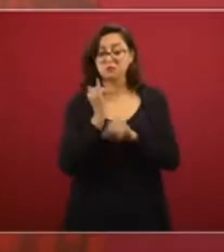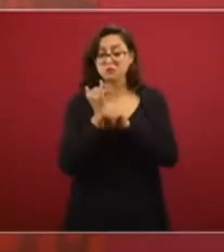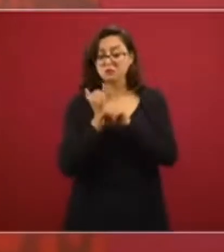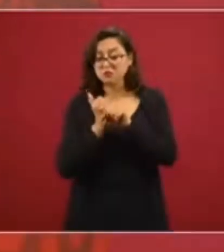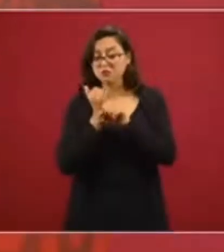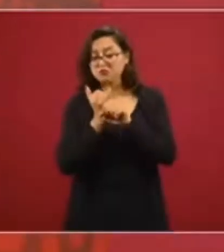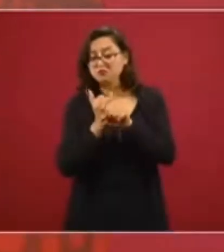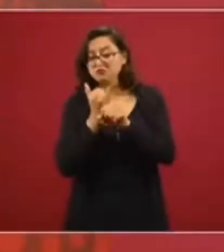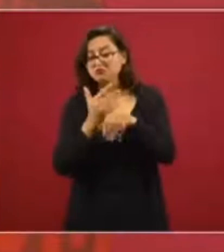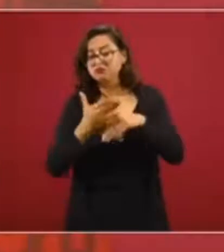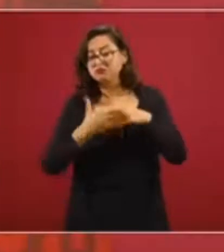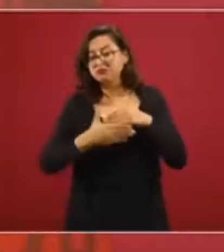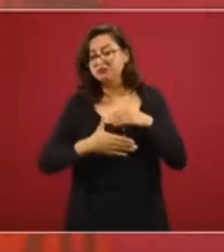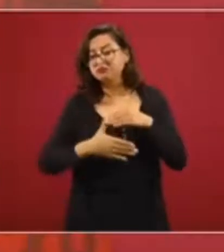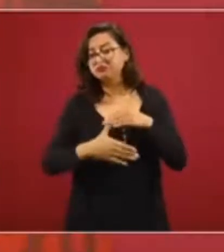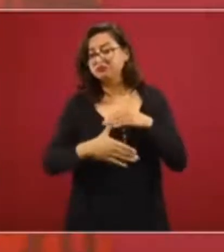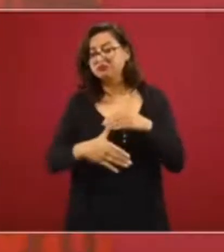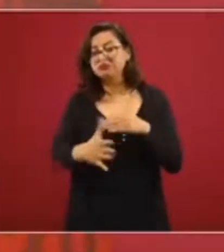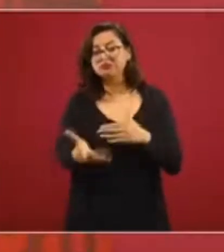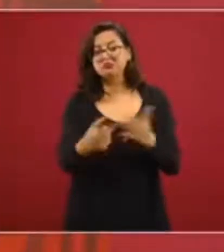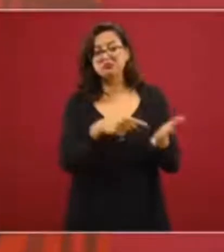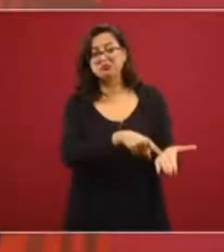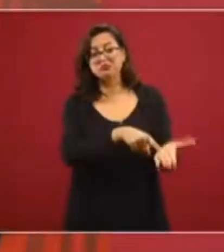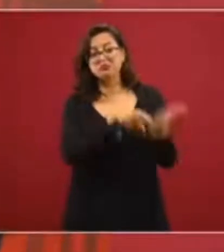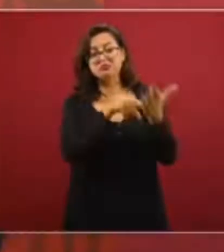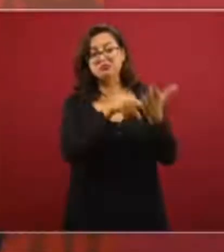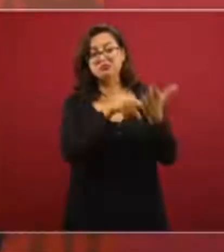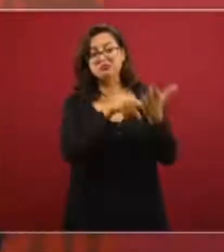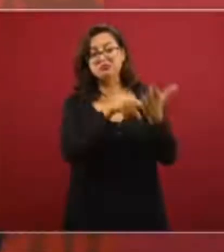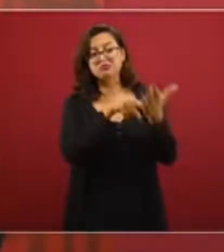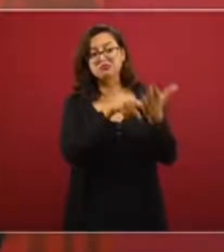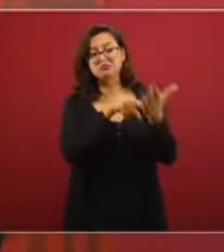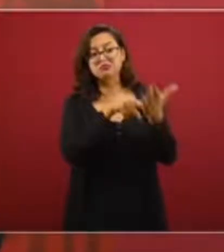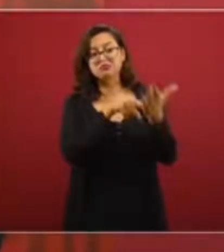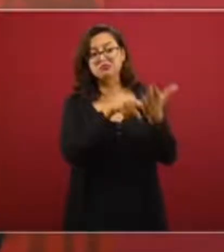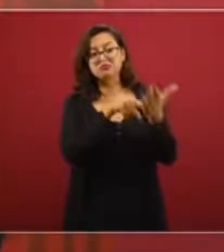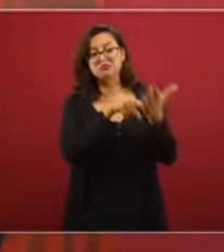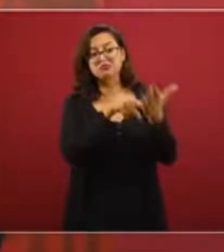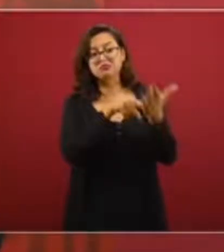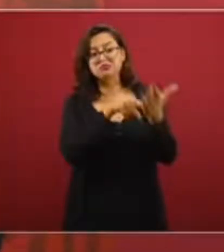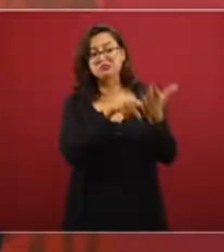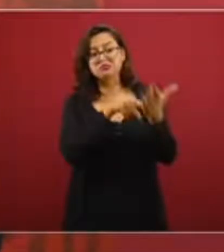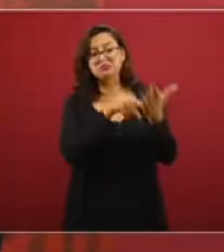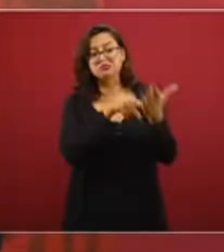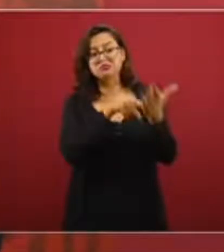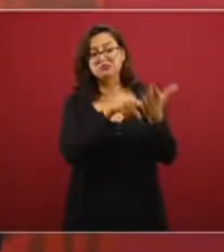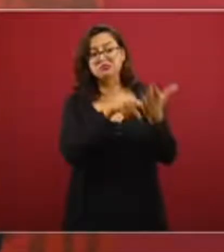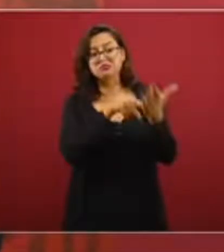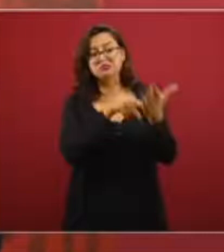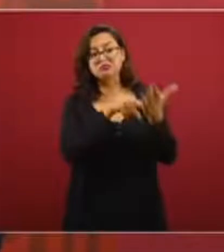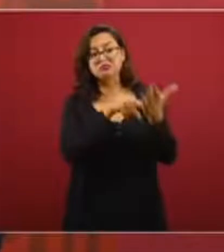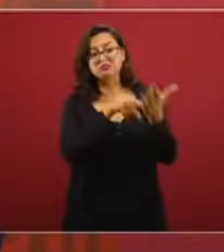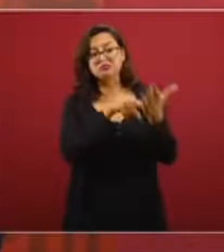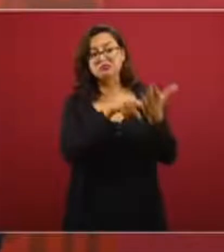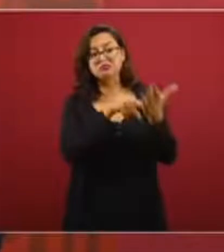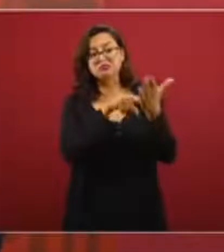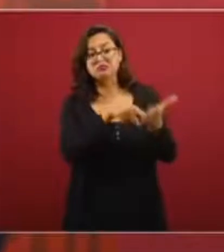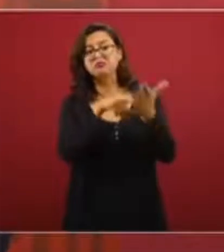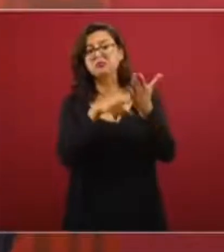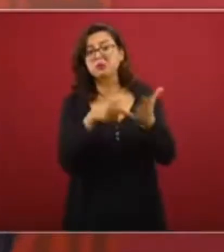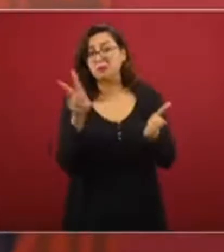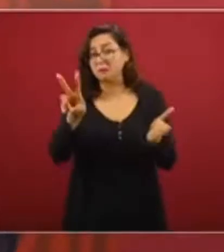a ciencia cierta lo sucedido, and to ascertain what has occurred,